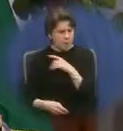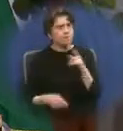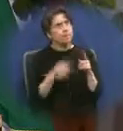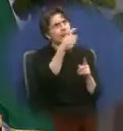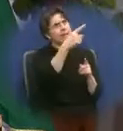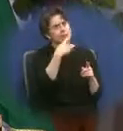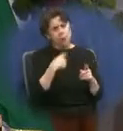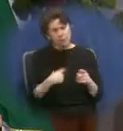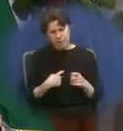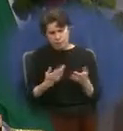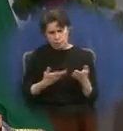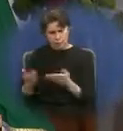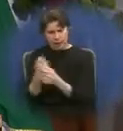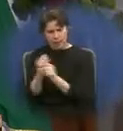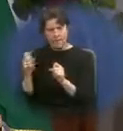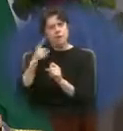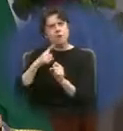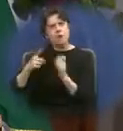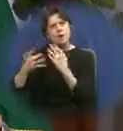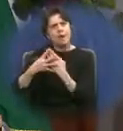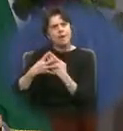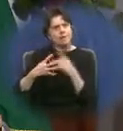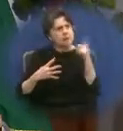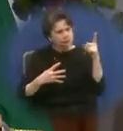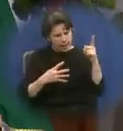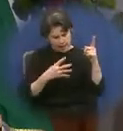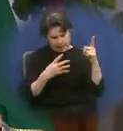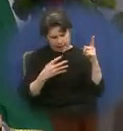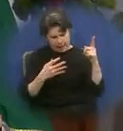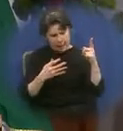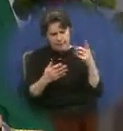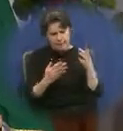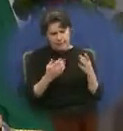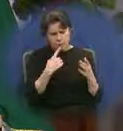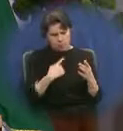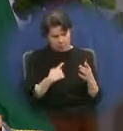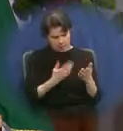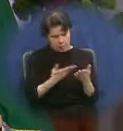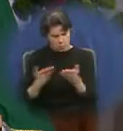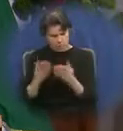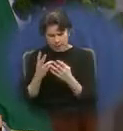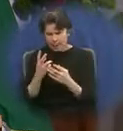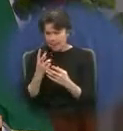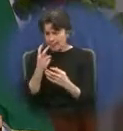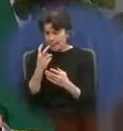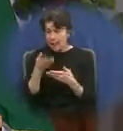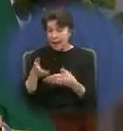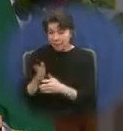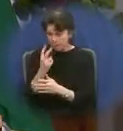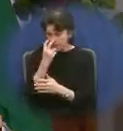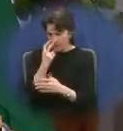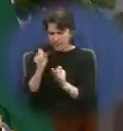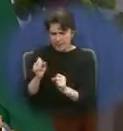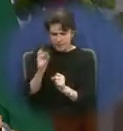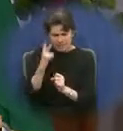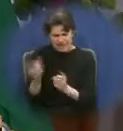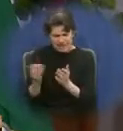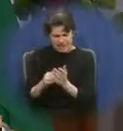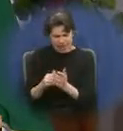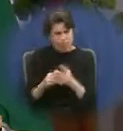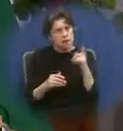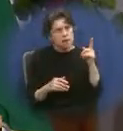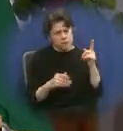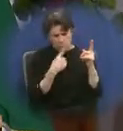to captives and recovery of sight to the blind, to let the oppressed go free, and to proclaim a